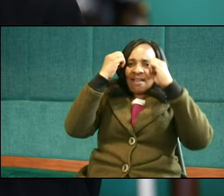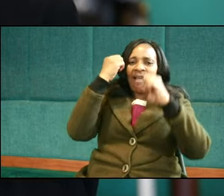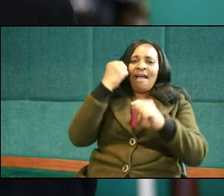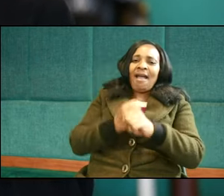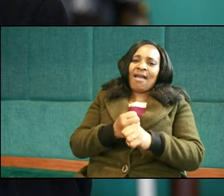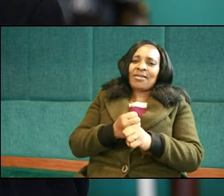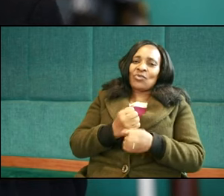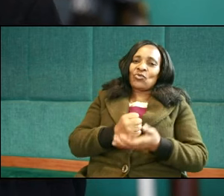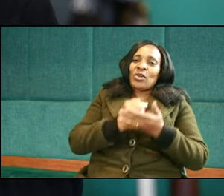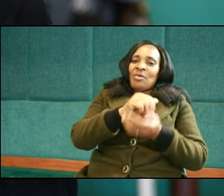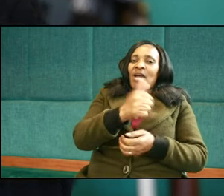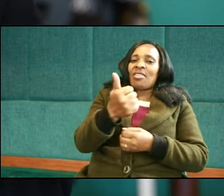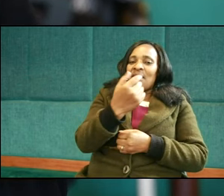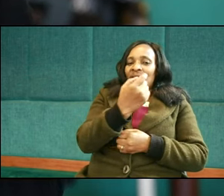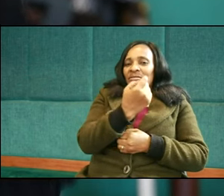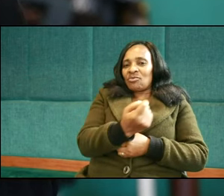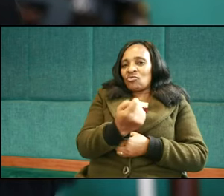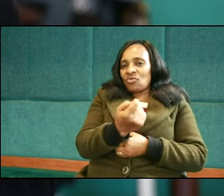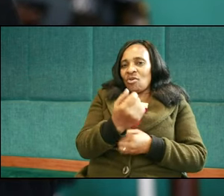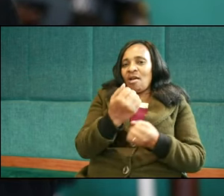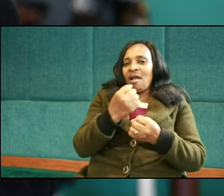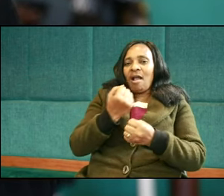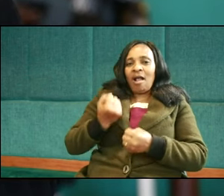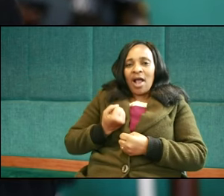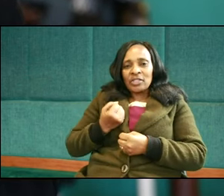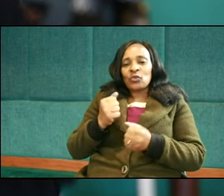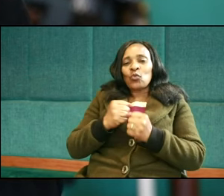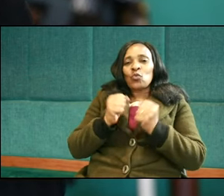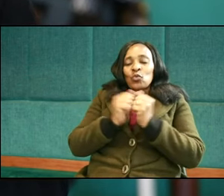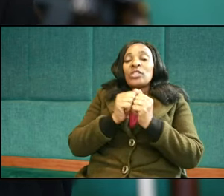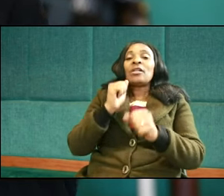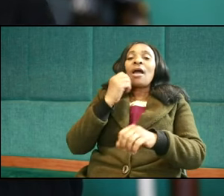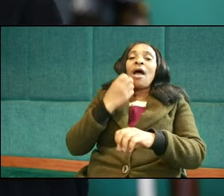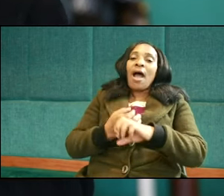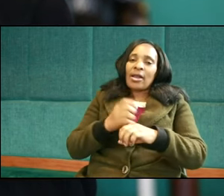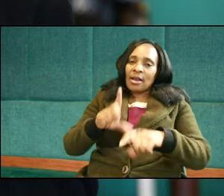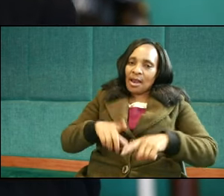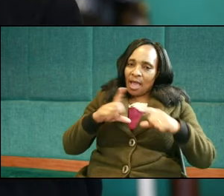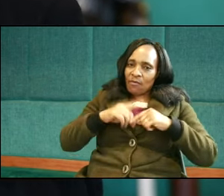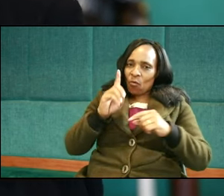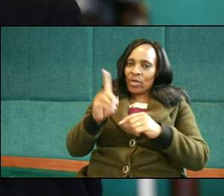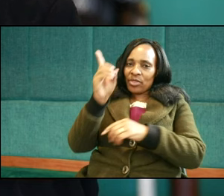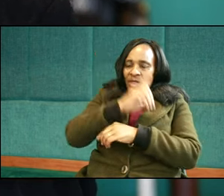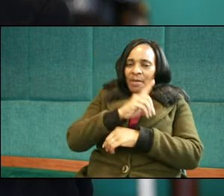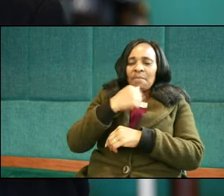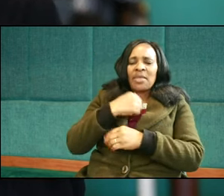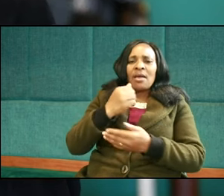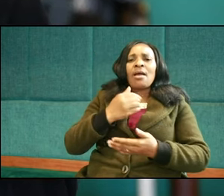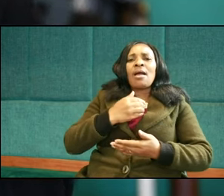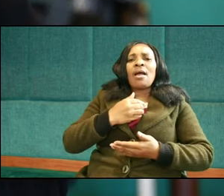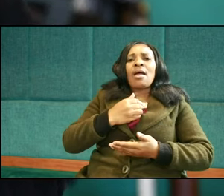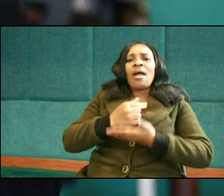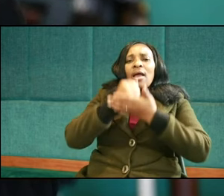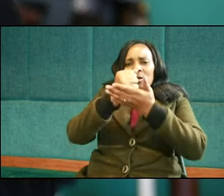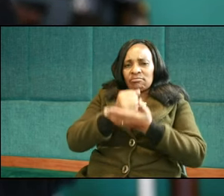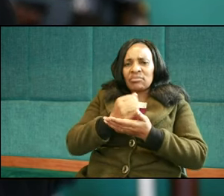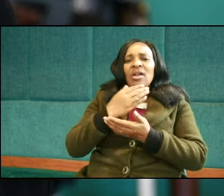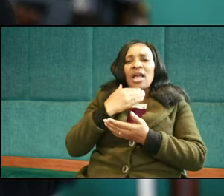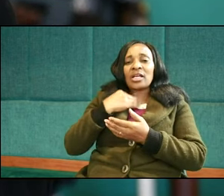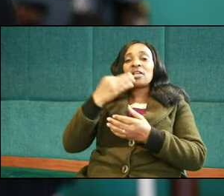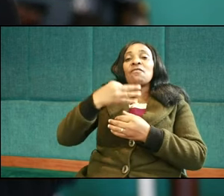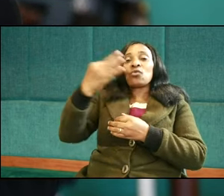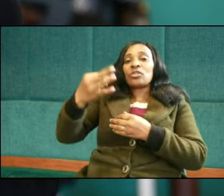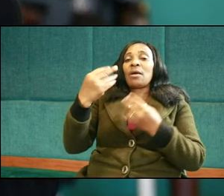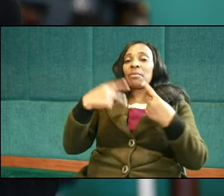to help other little girls with difficult childhoods one day. I would like to help people like me in the future, she